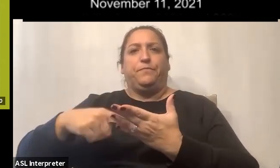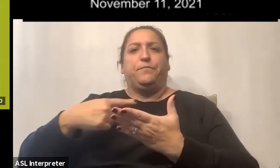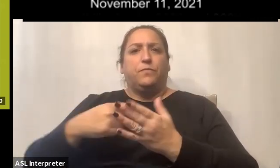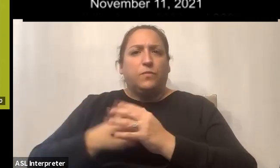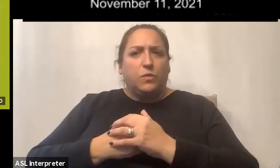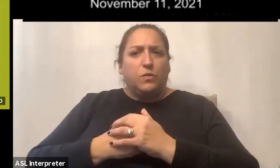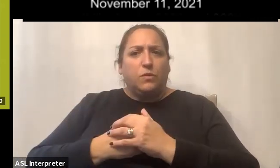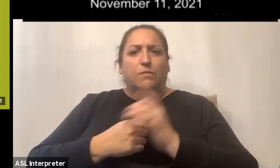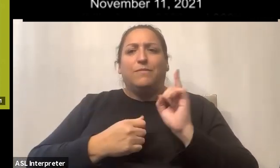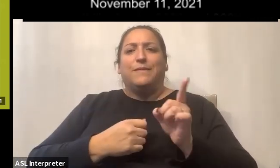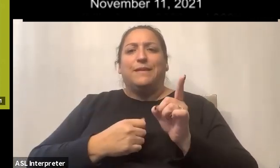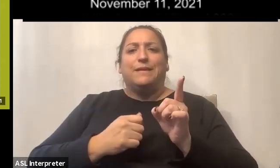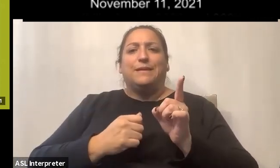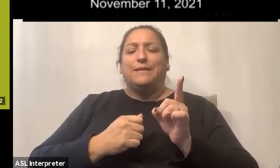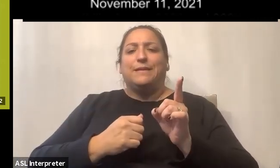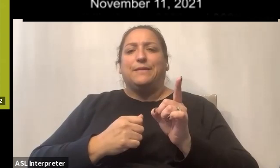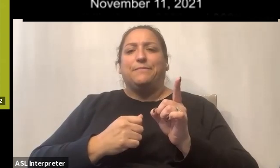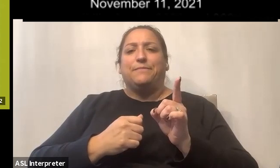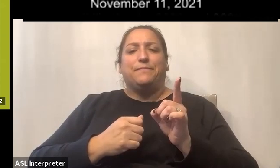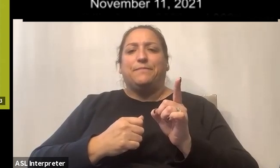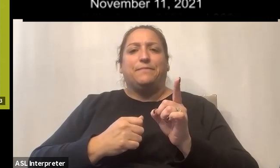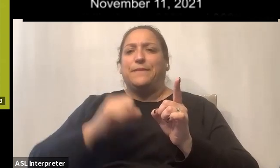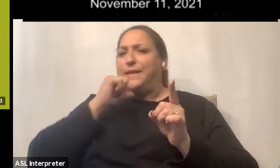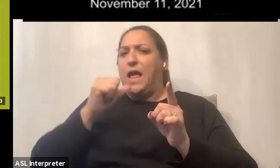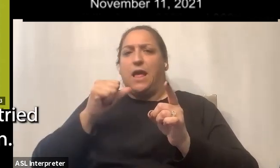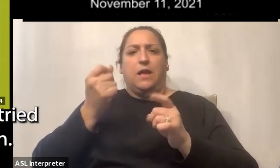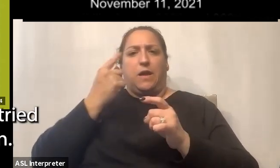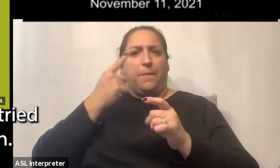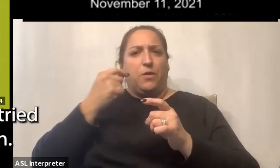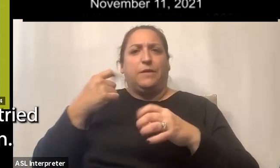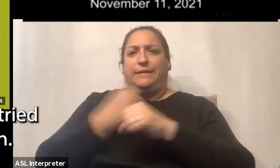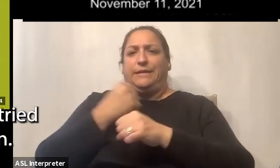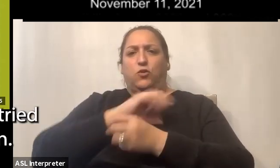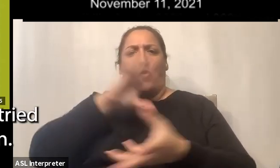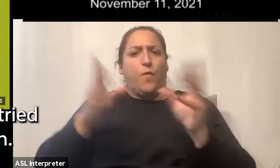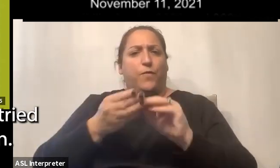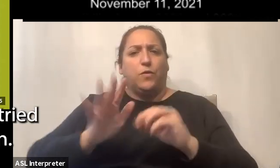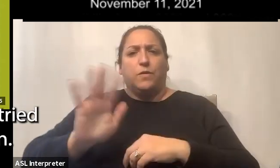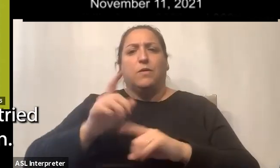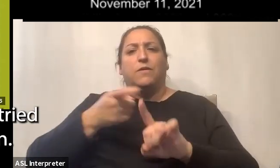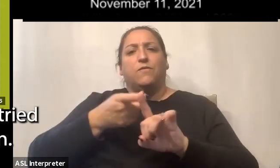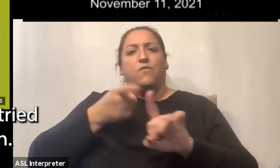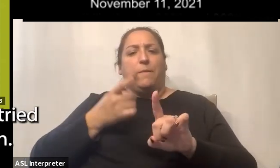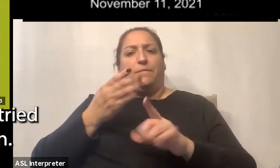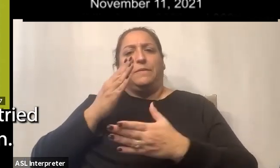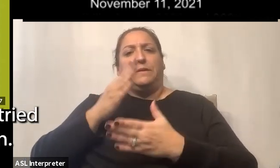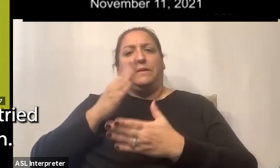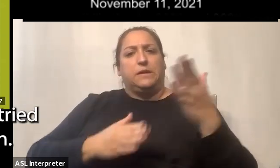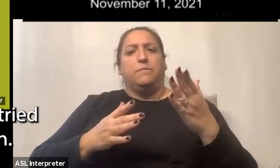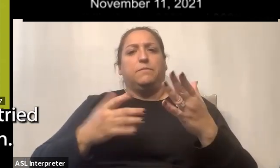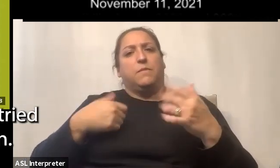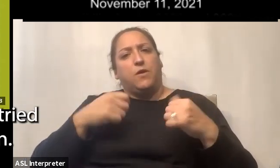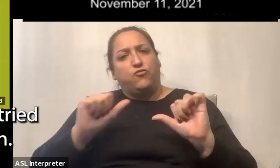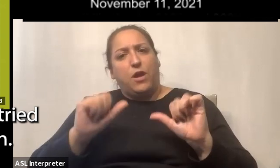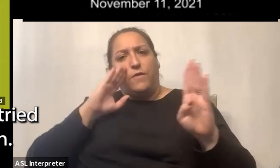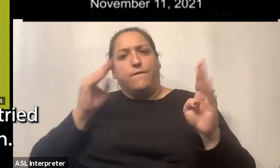is not a comprehensive statistical overview, just from some things that I have tried to focus on